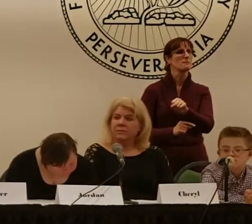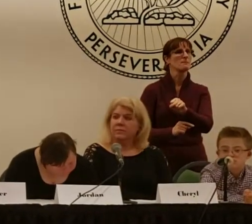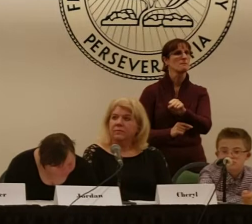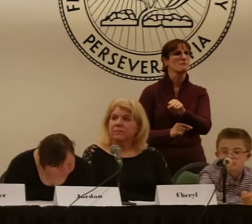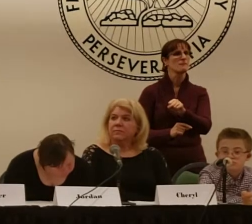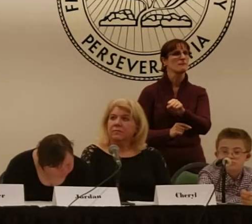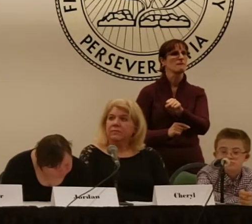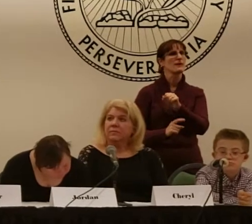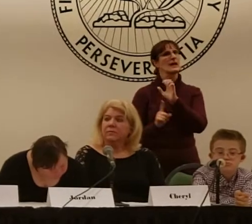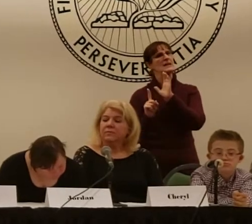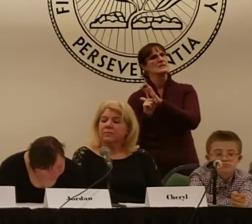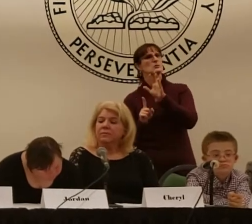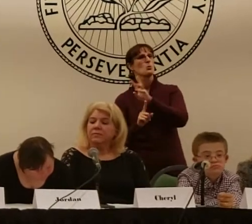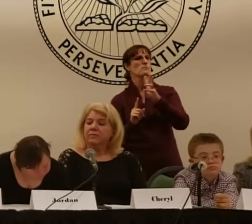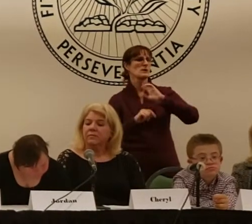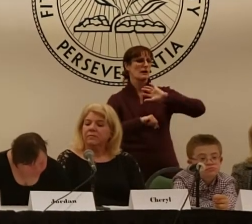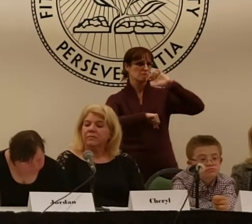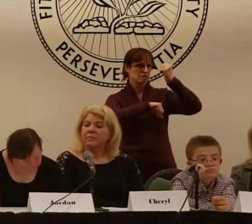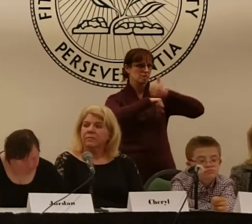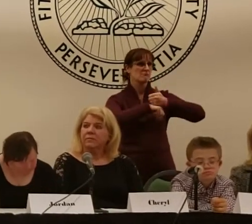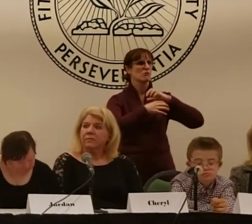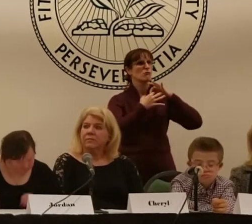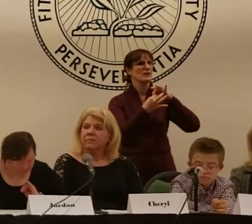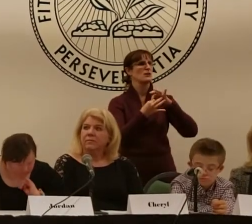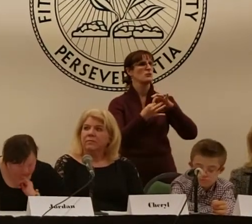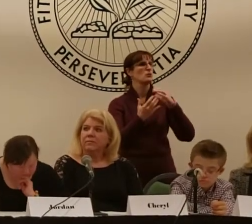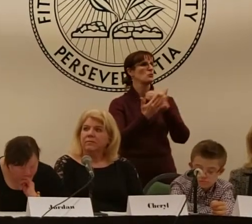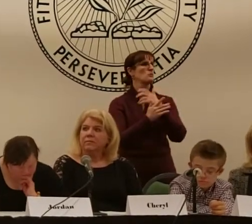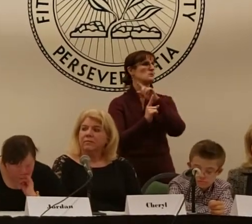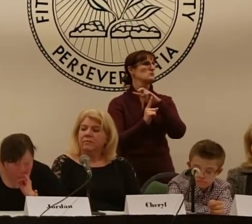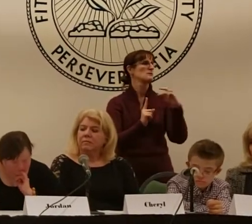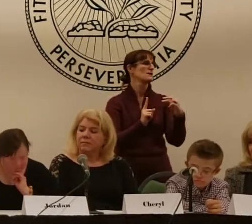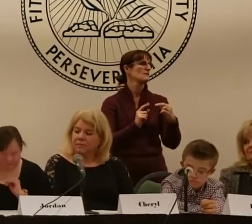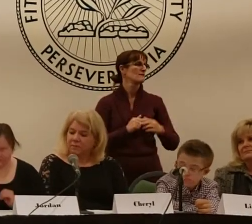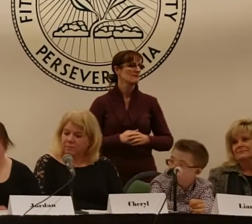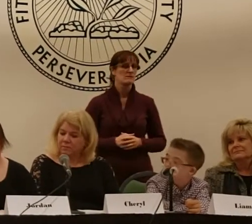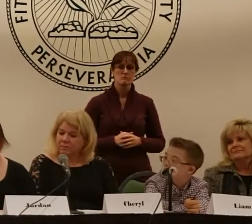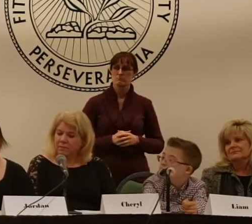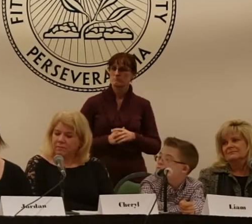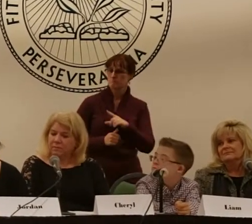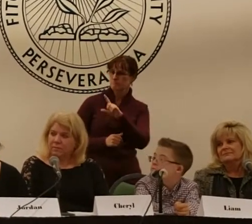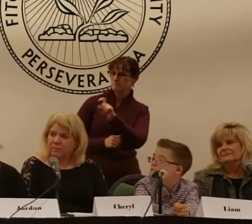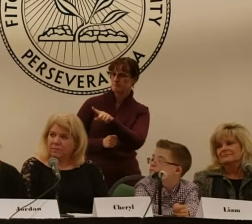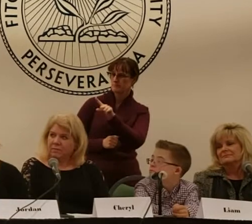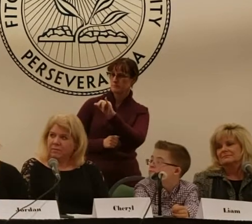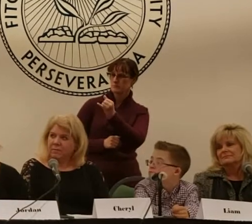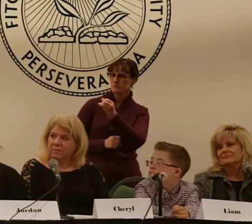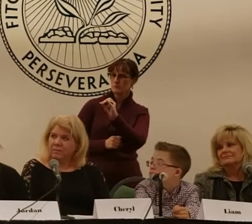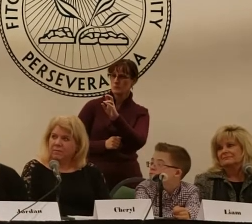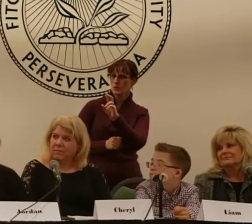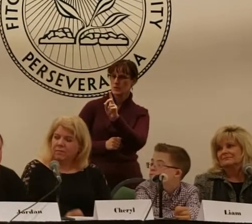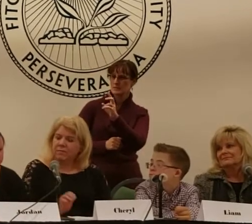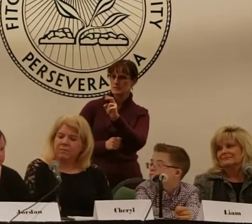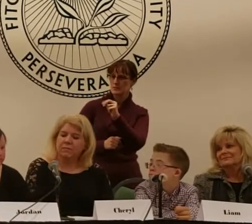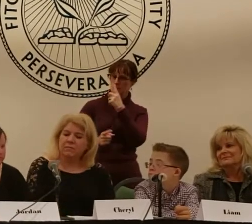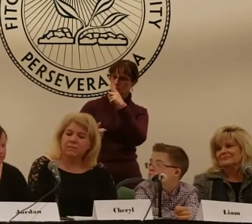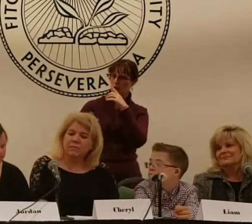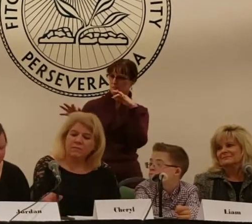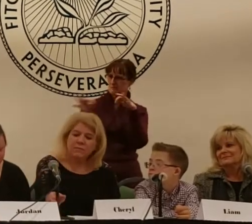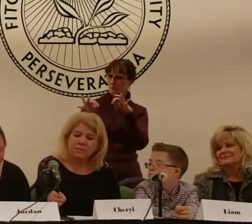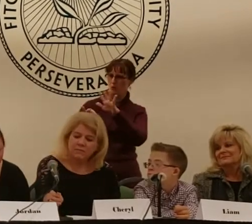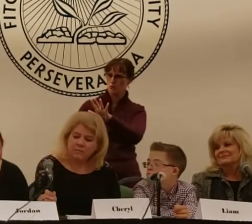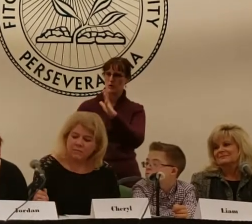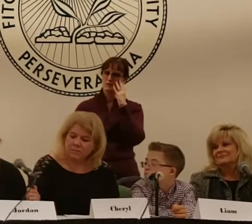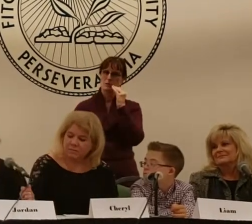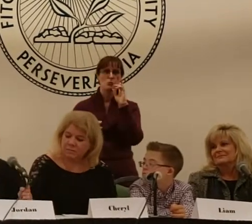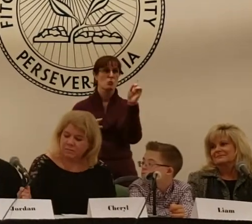his website has been about that. Jordan, can you tell us about your theater